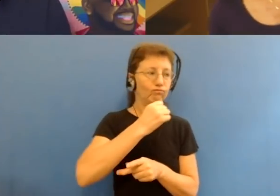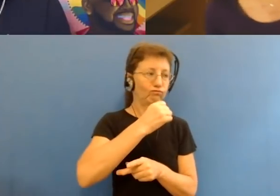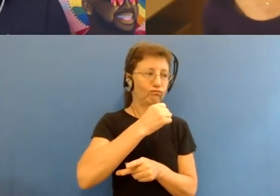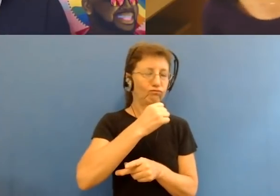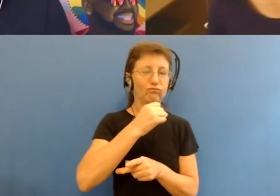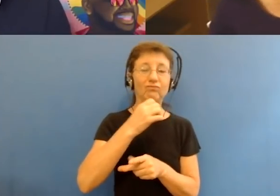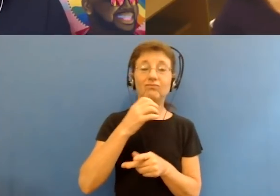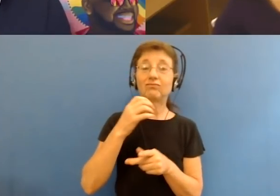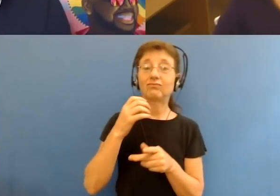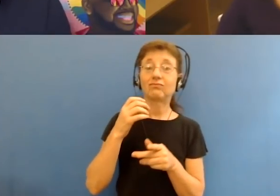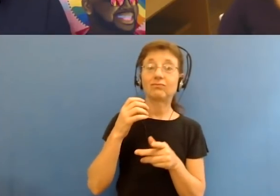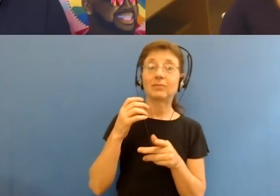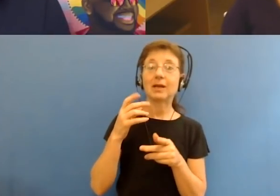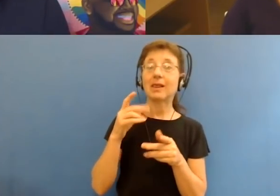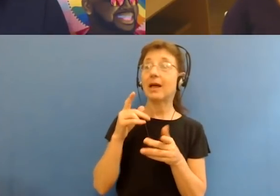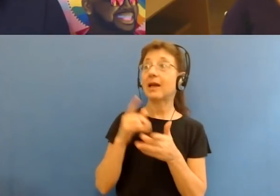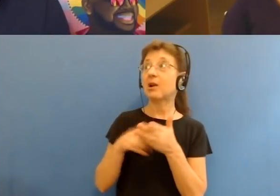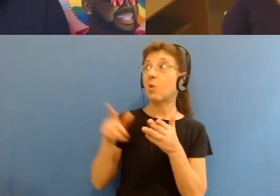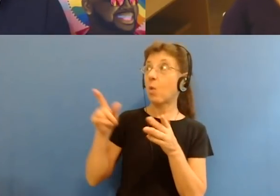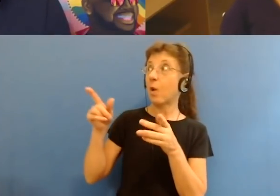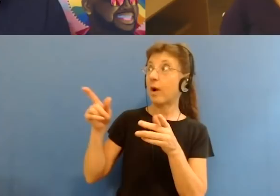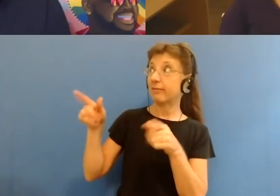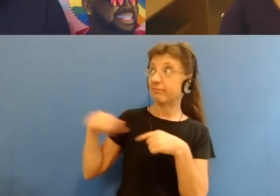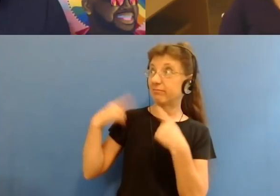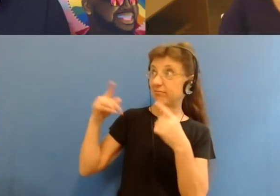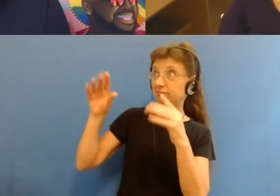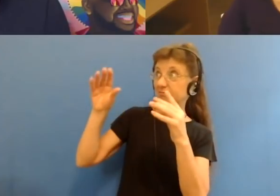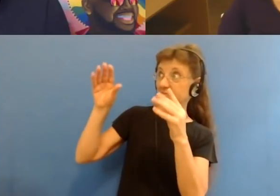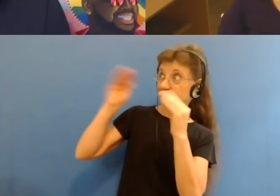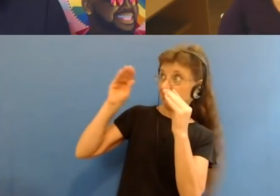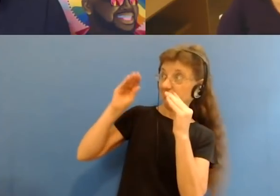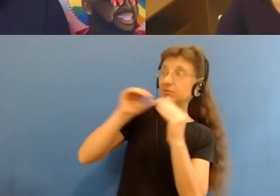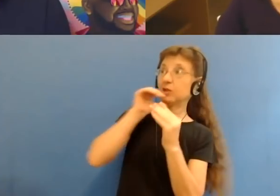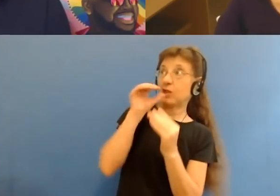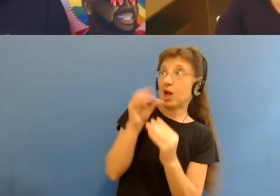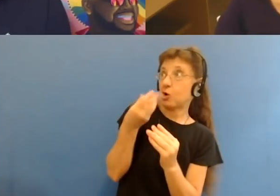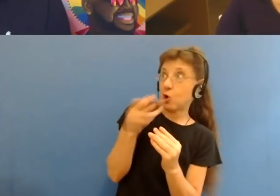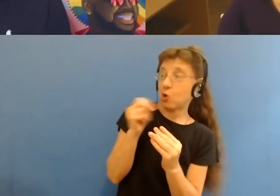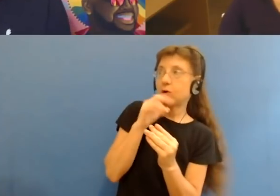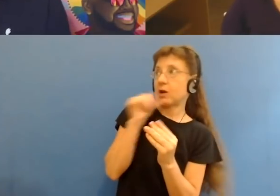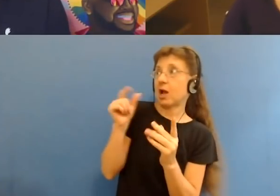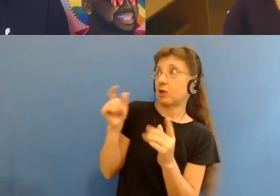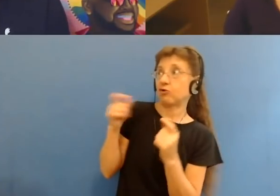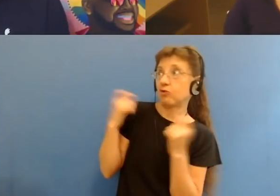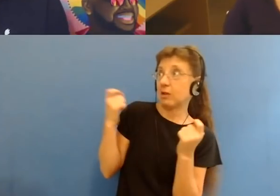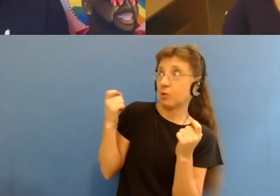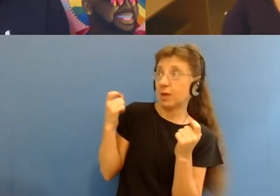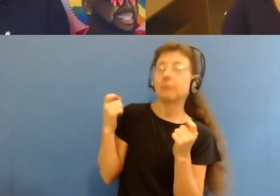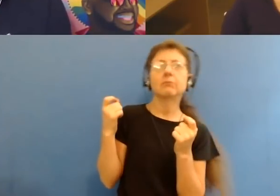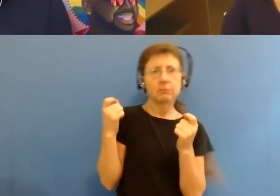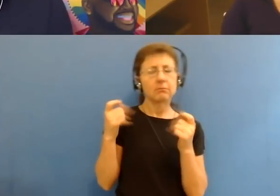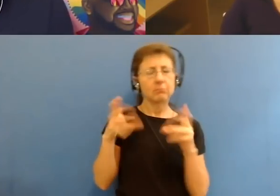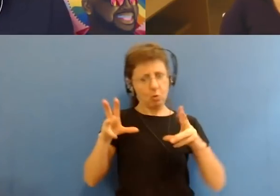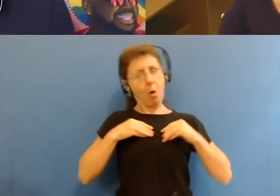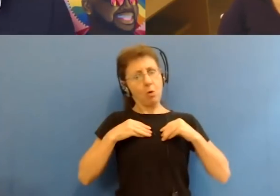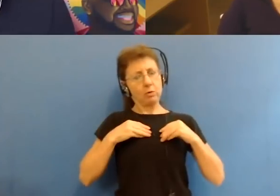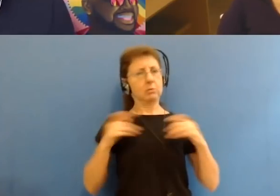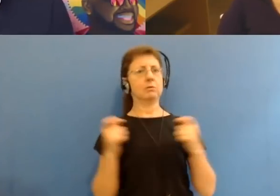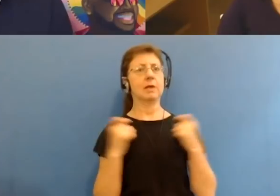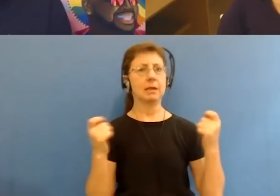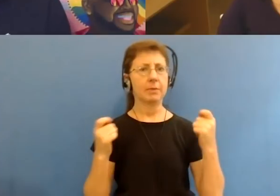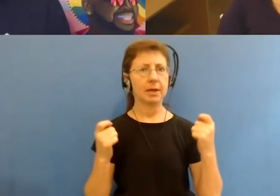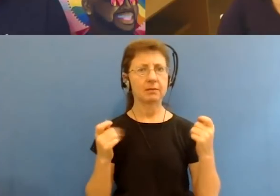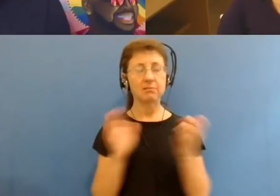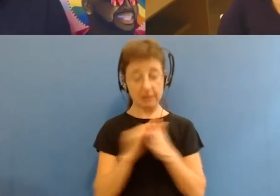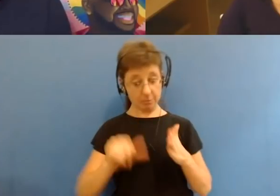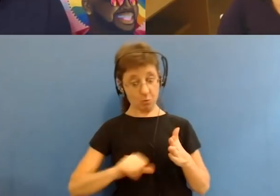been told not to own, celebrating what I've been told not to celebrate, right? Being proud of who I am, you know, in a culture